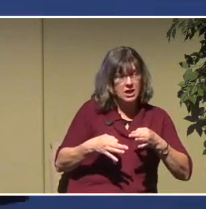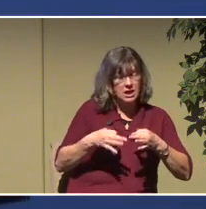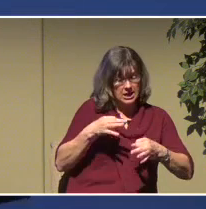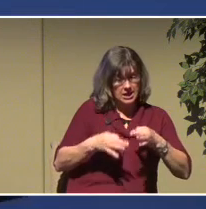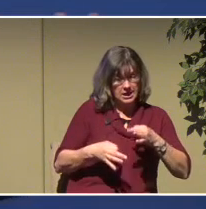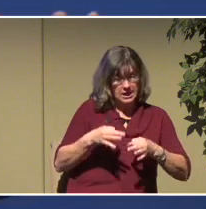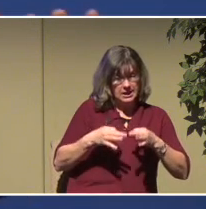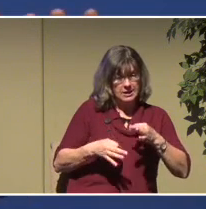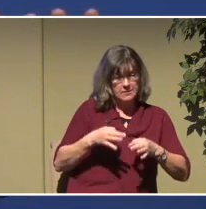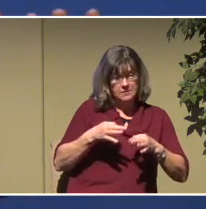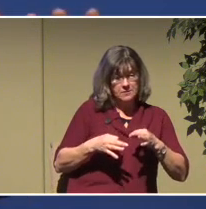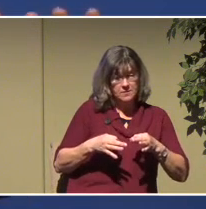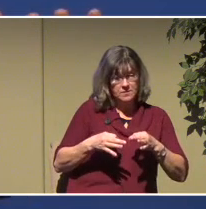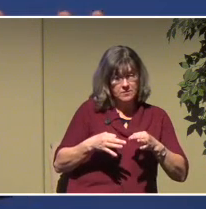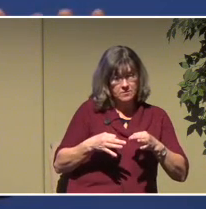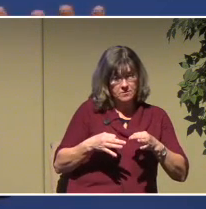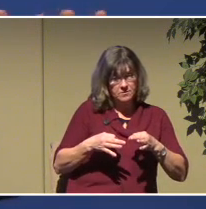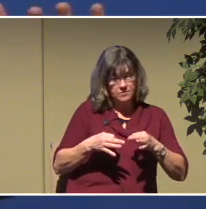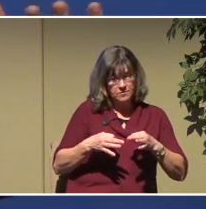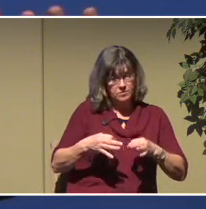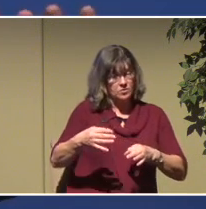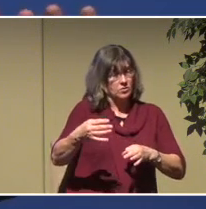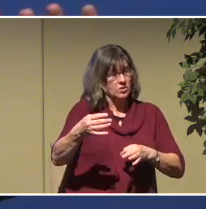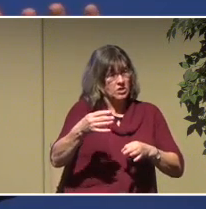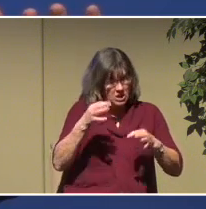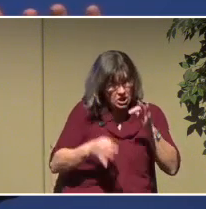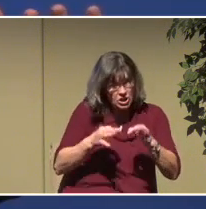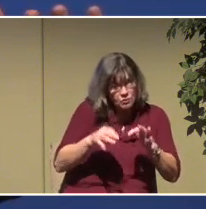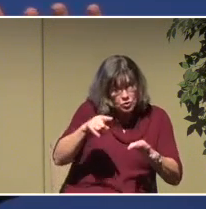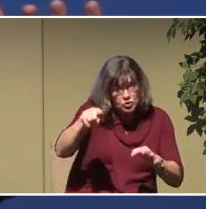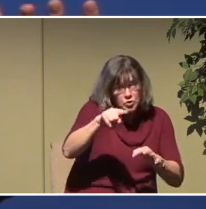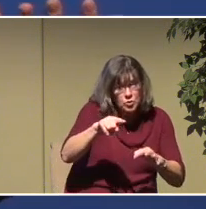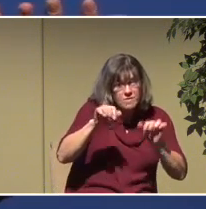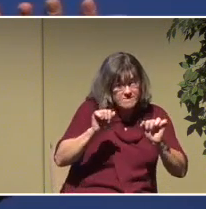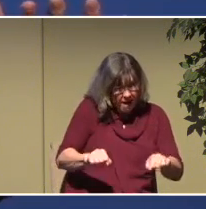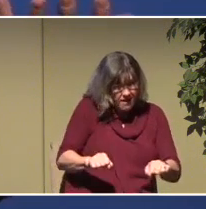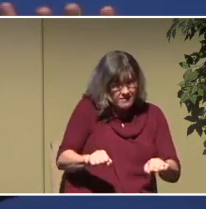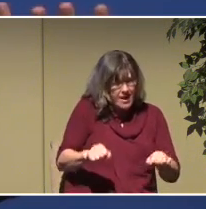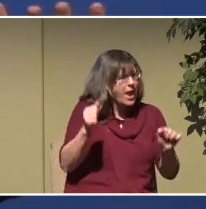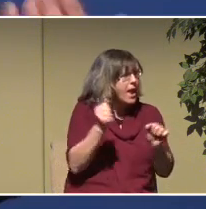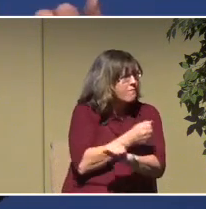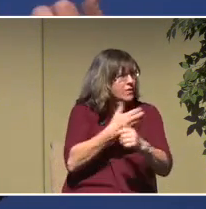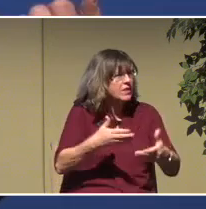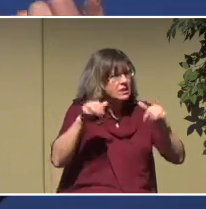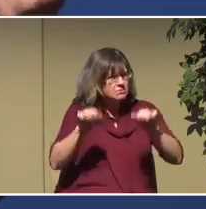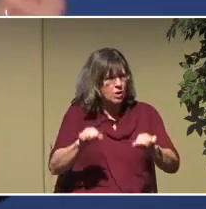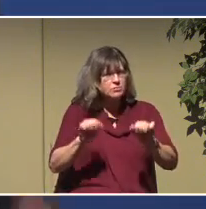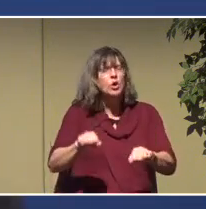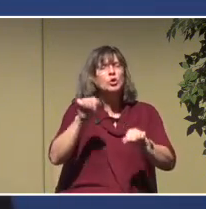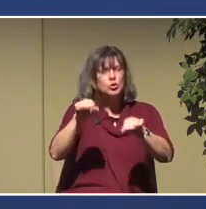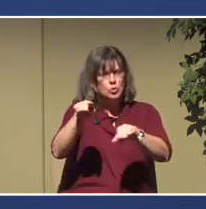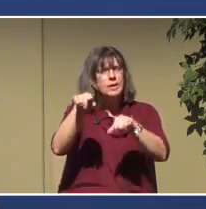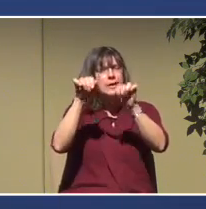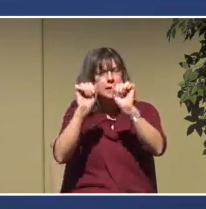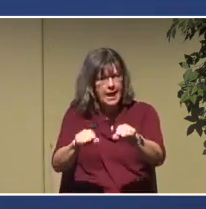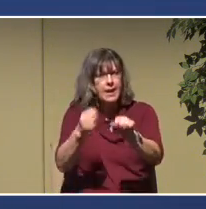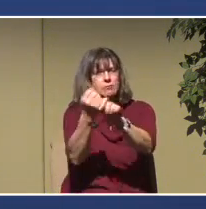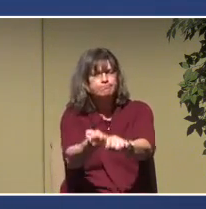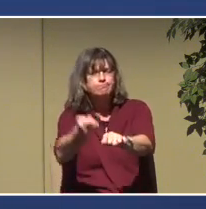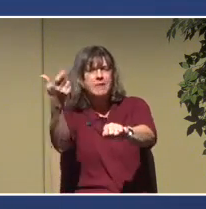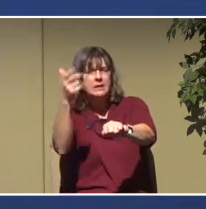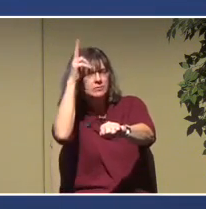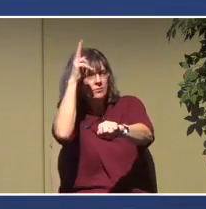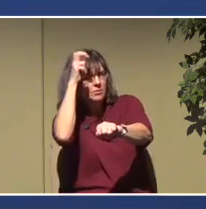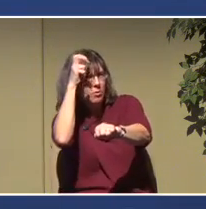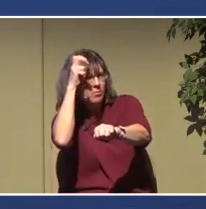them, "anything is possible for those who believe." And he cast out the demon and set